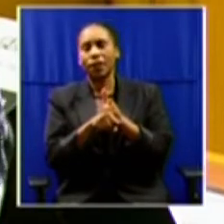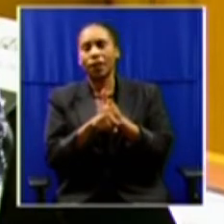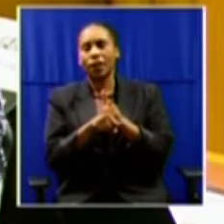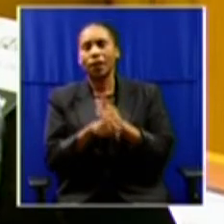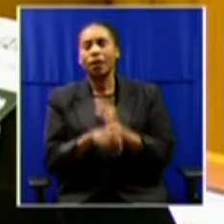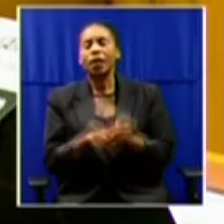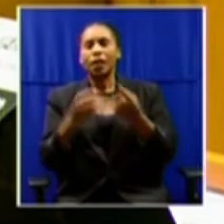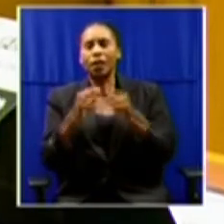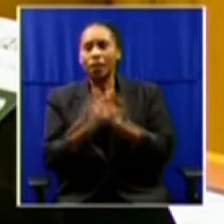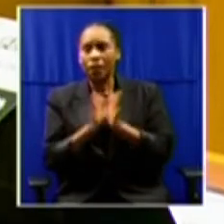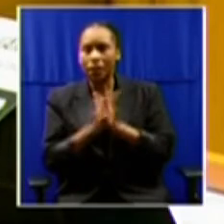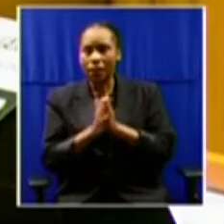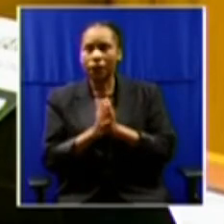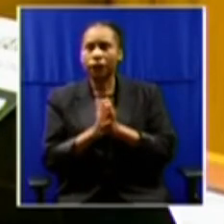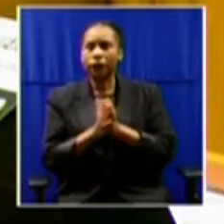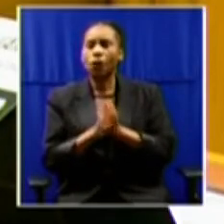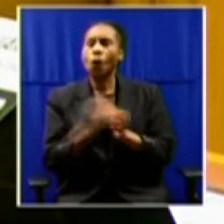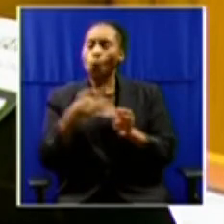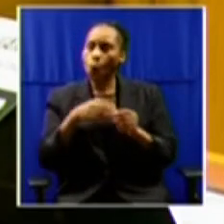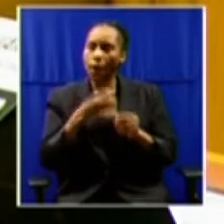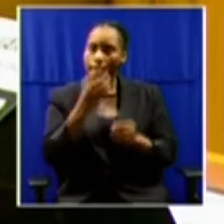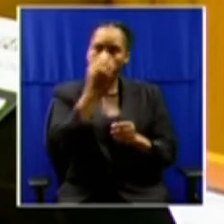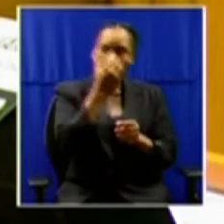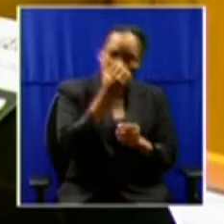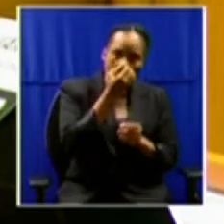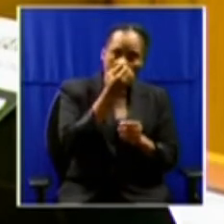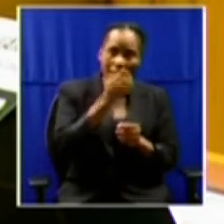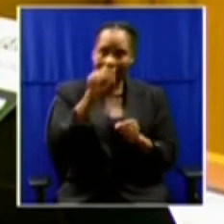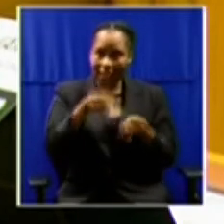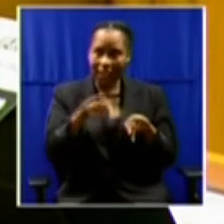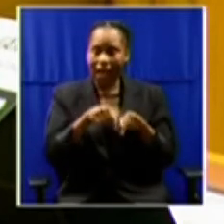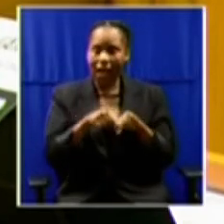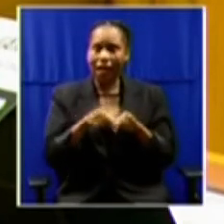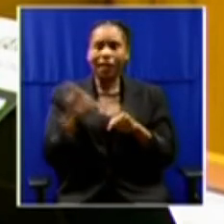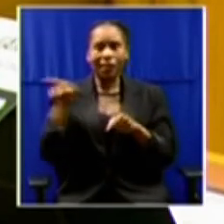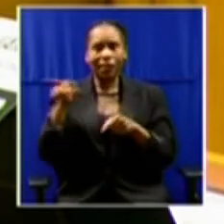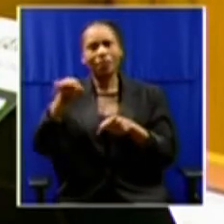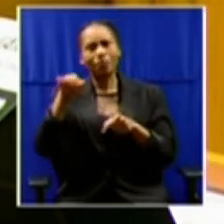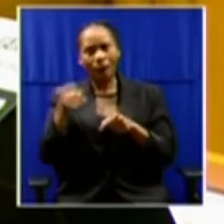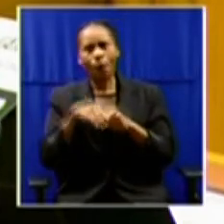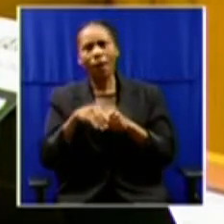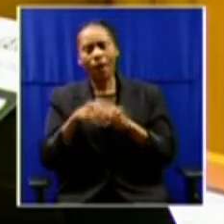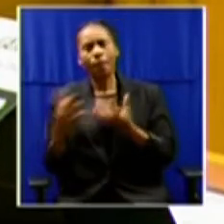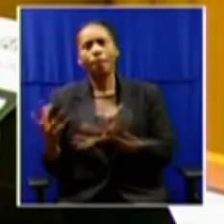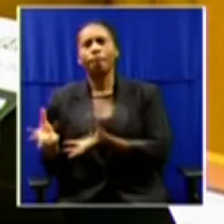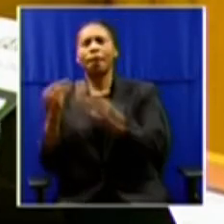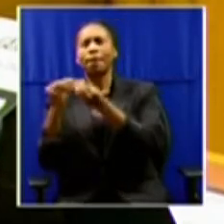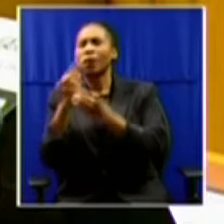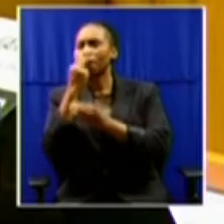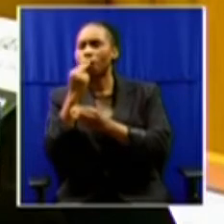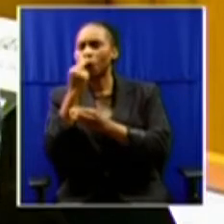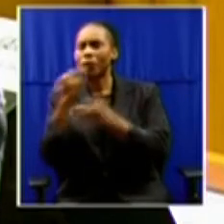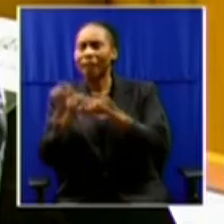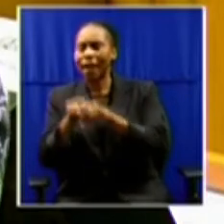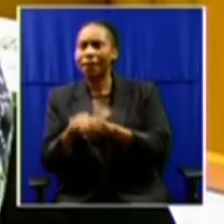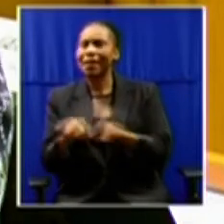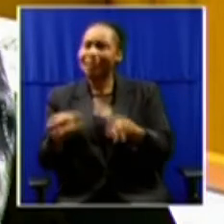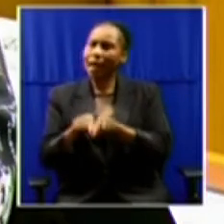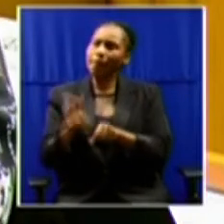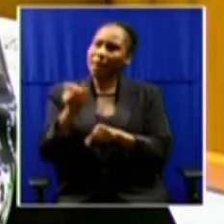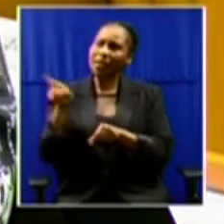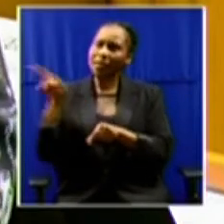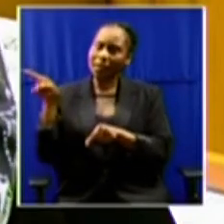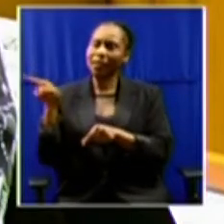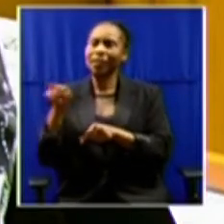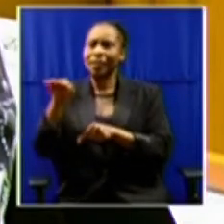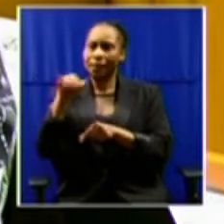side, they catch a flu or we catch a flu this side. So it was important for us to go to Zim and